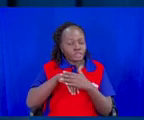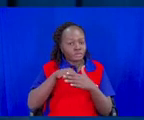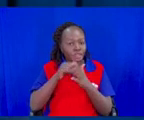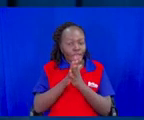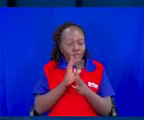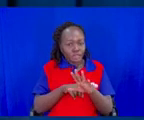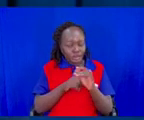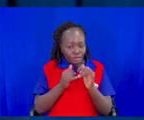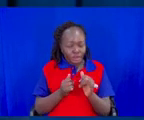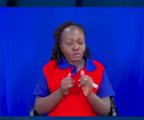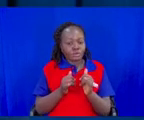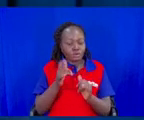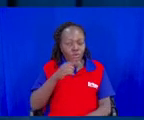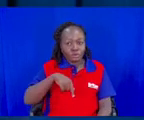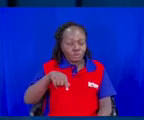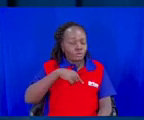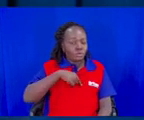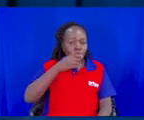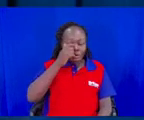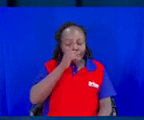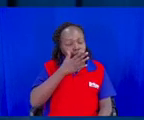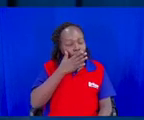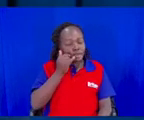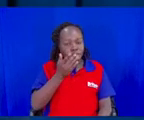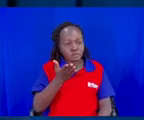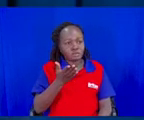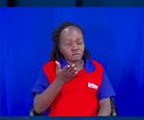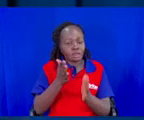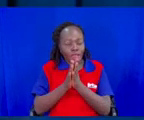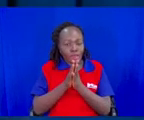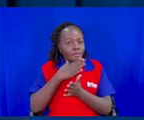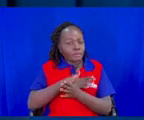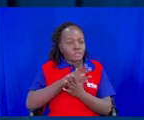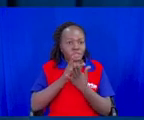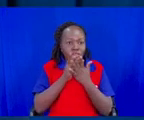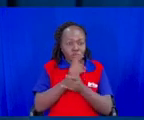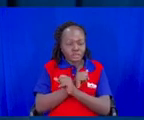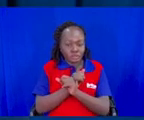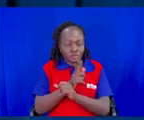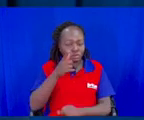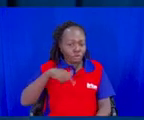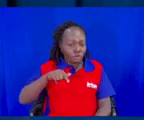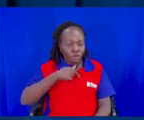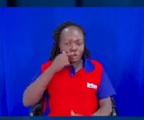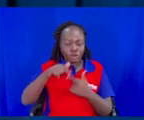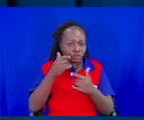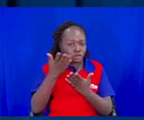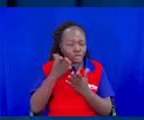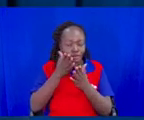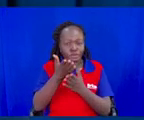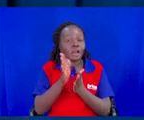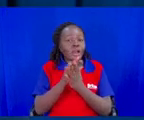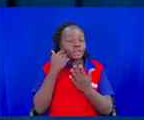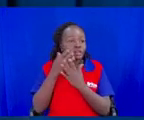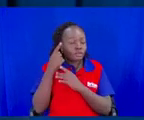period of time, we wish you the very best, and please keep safe. We'll continue to serve you, and thank you